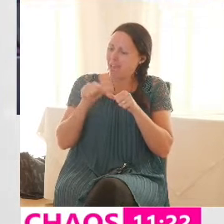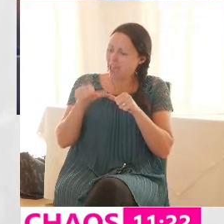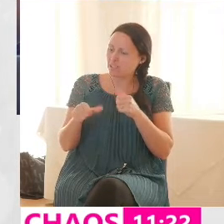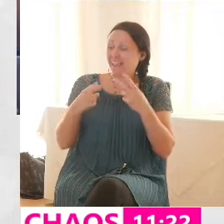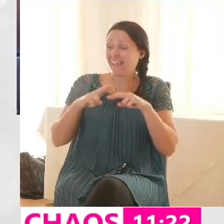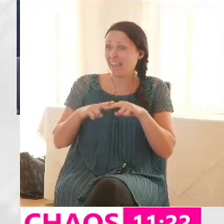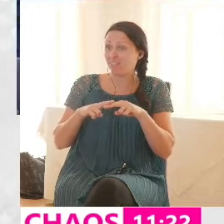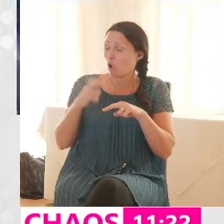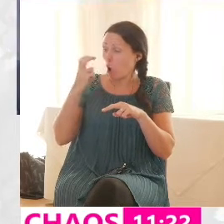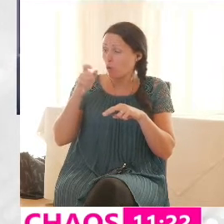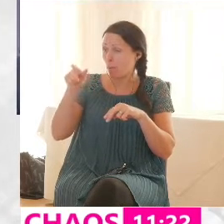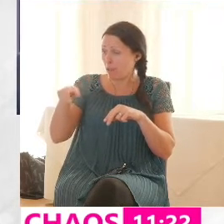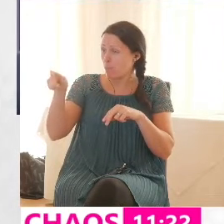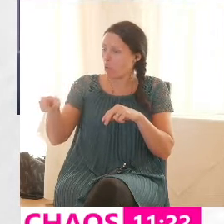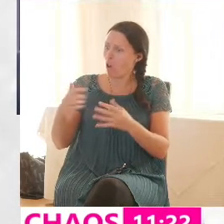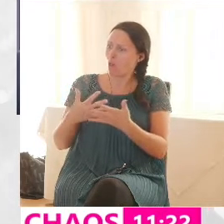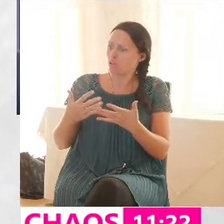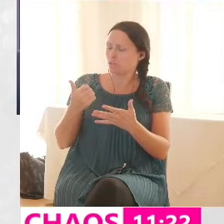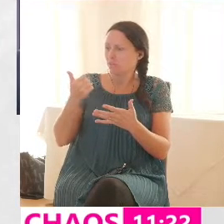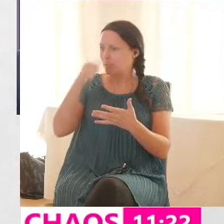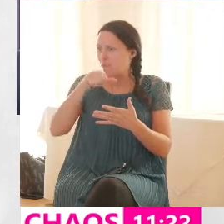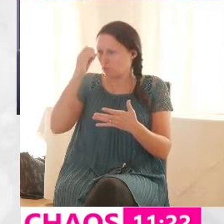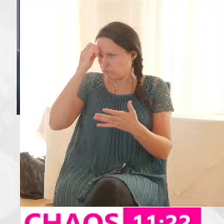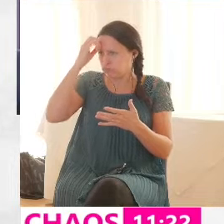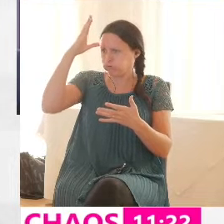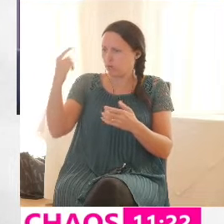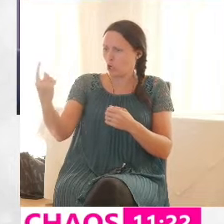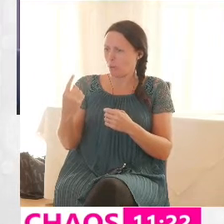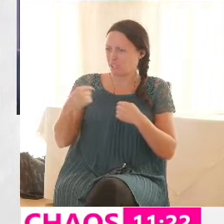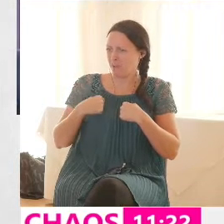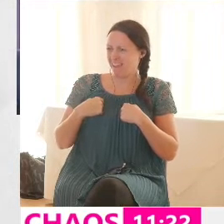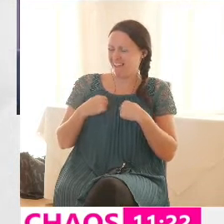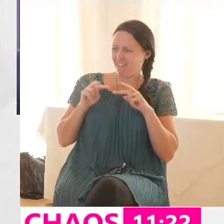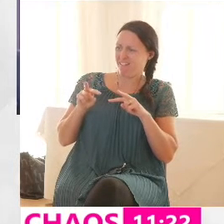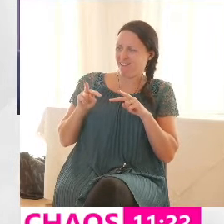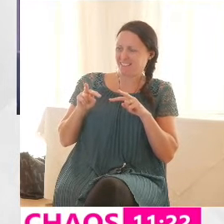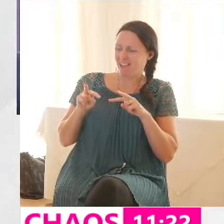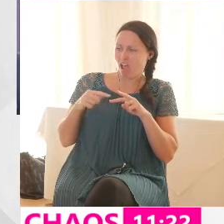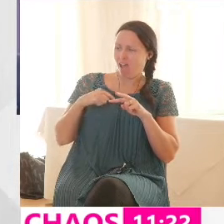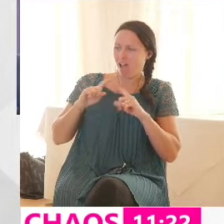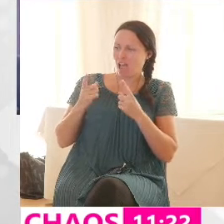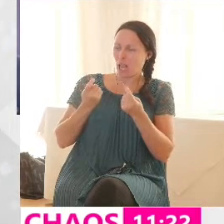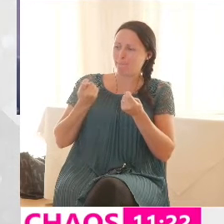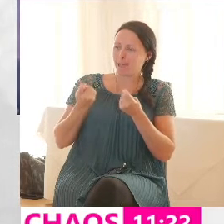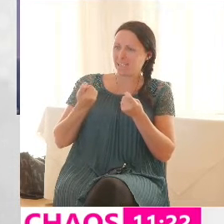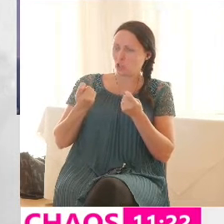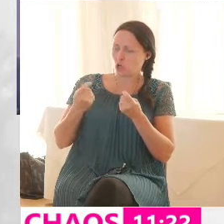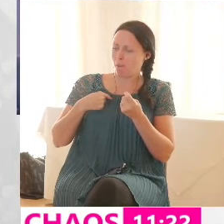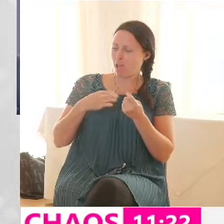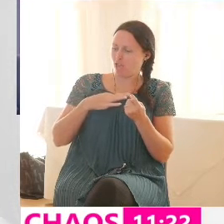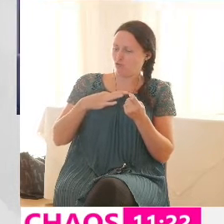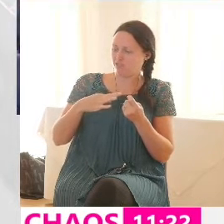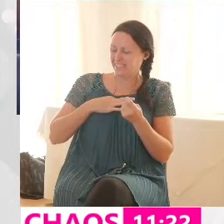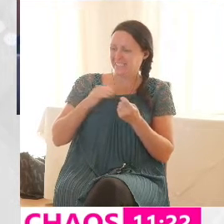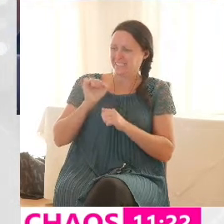people with a lot of experience comes to me, and I see that I cannot manage it, that risk